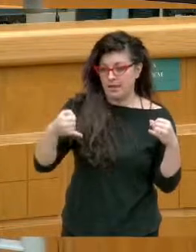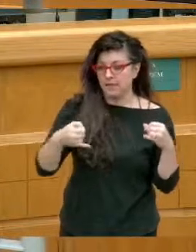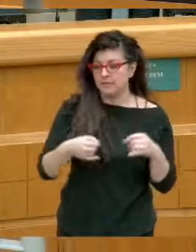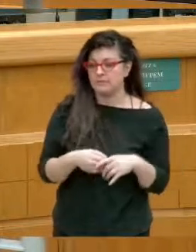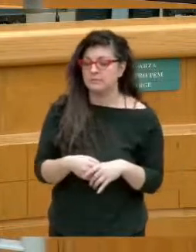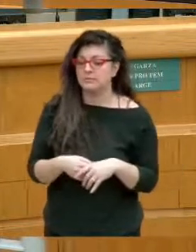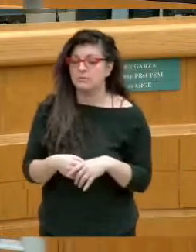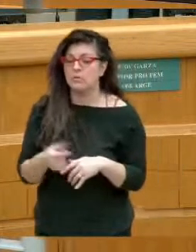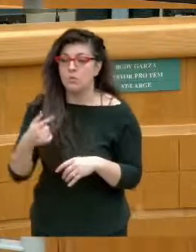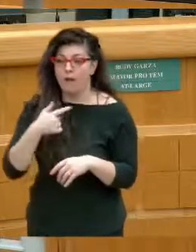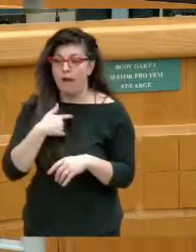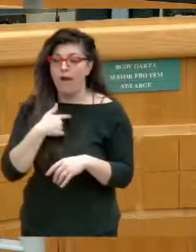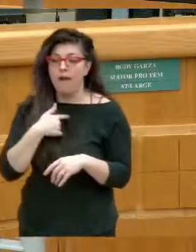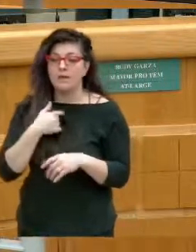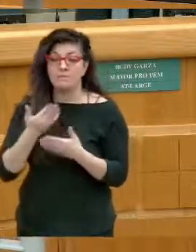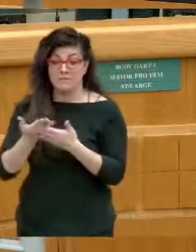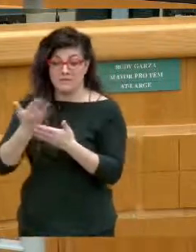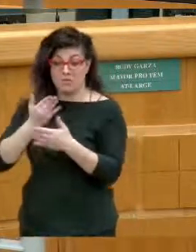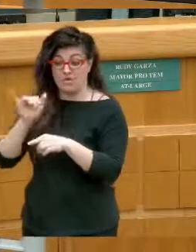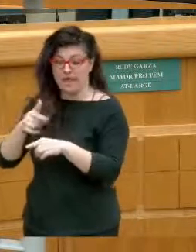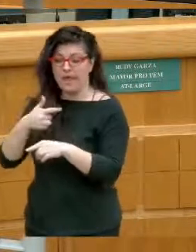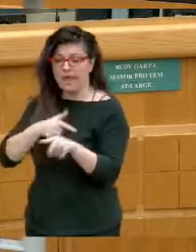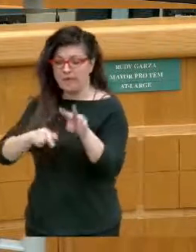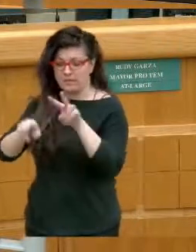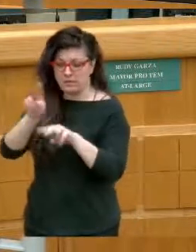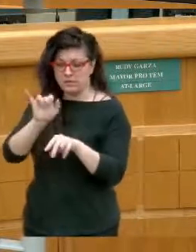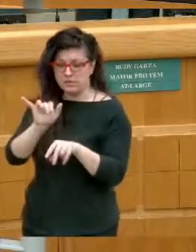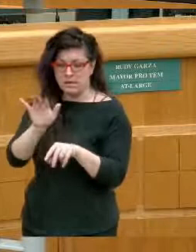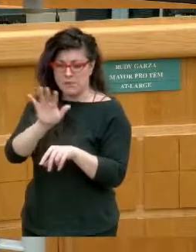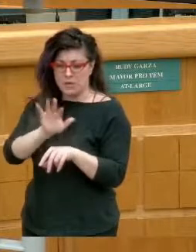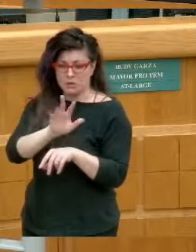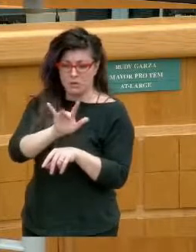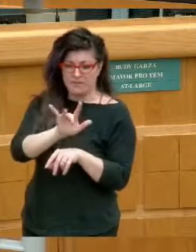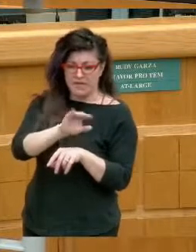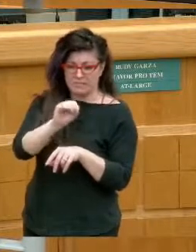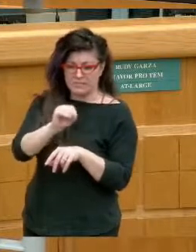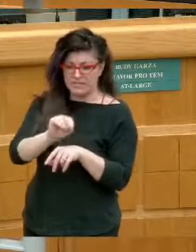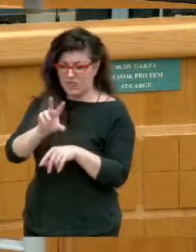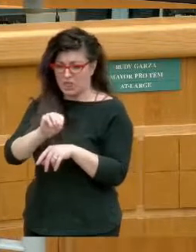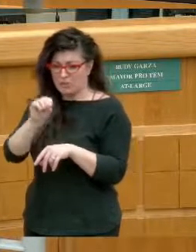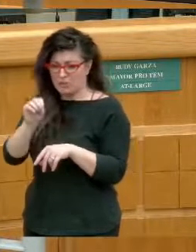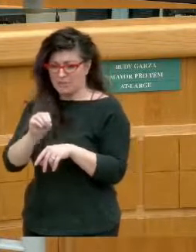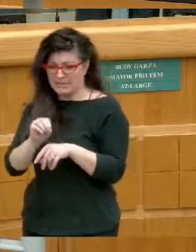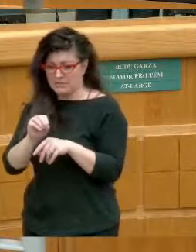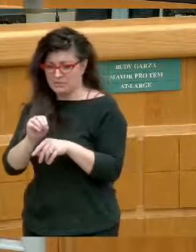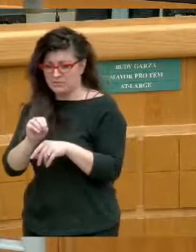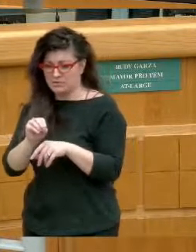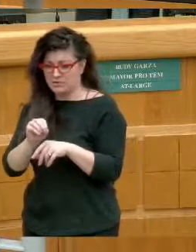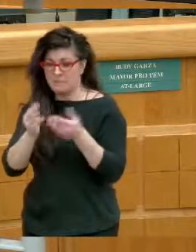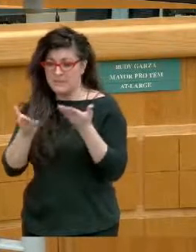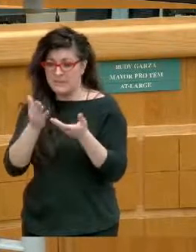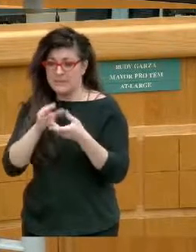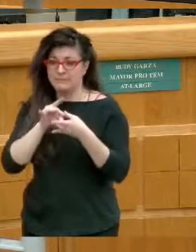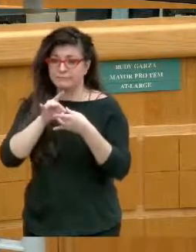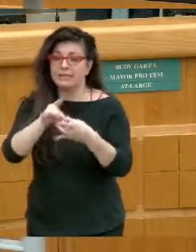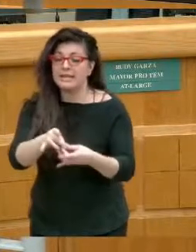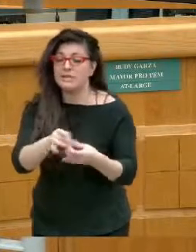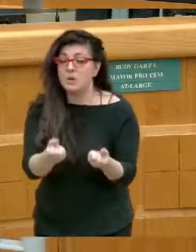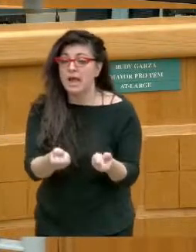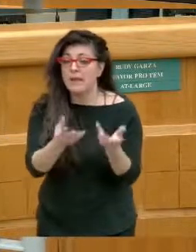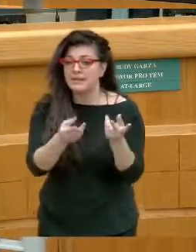about 25 to 30% of the change in that orange line could be associated with increased number of tests. And